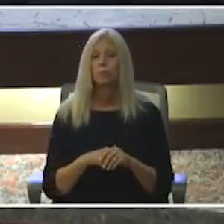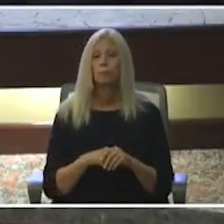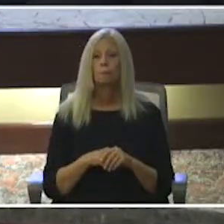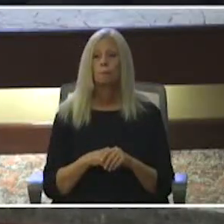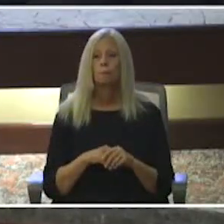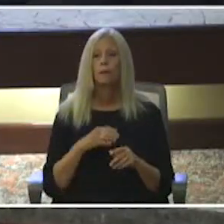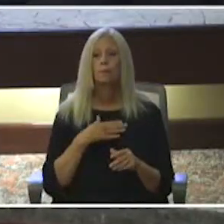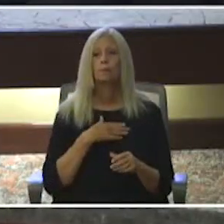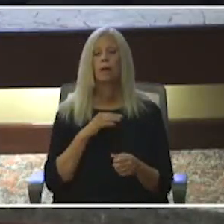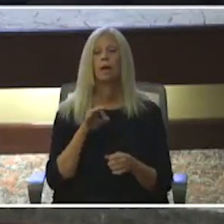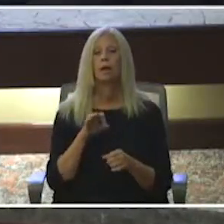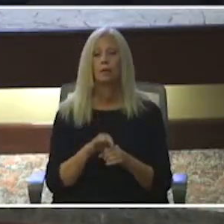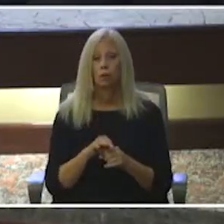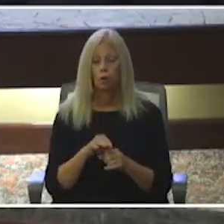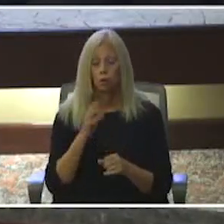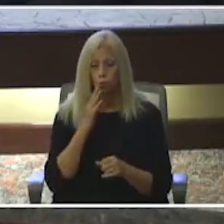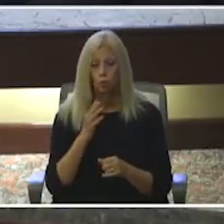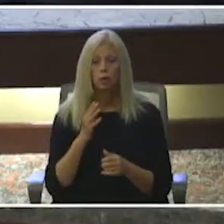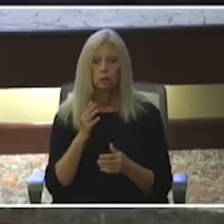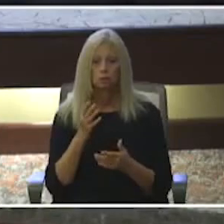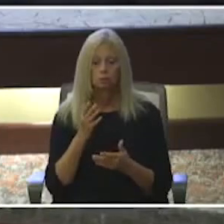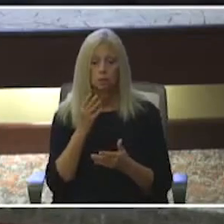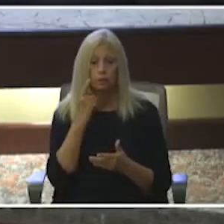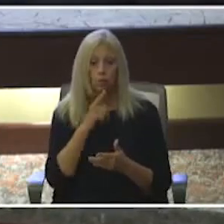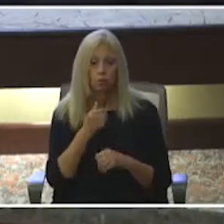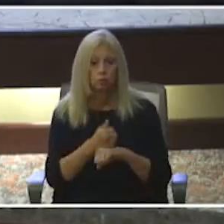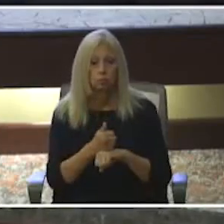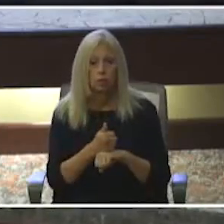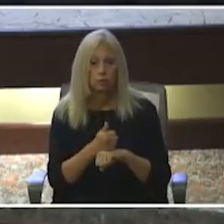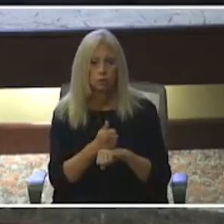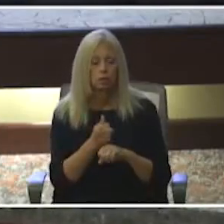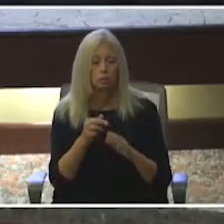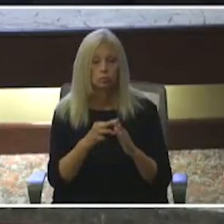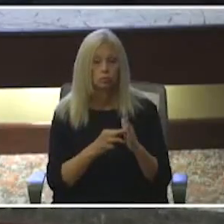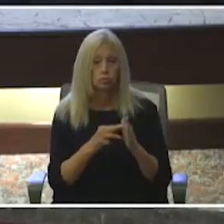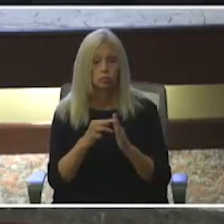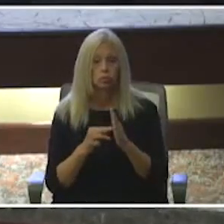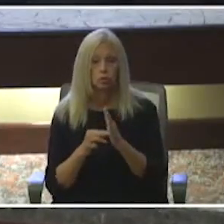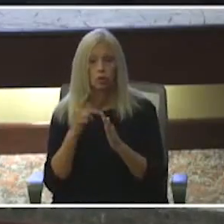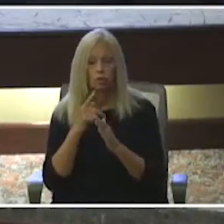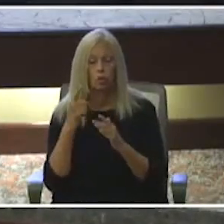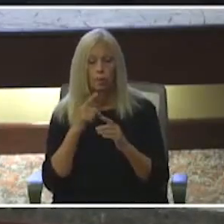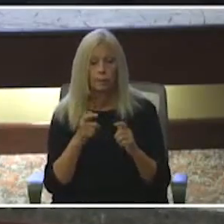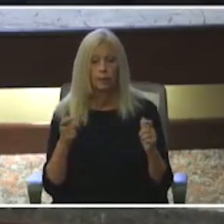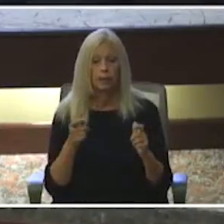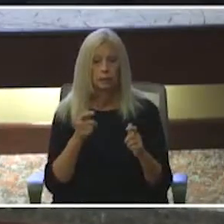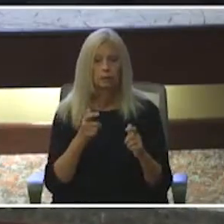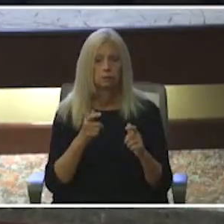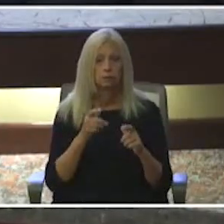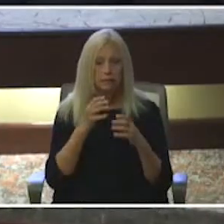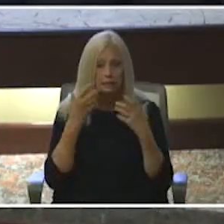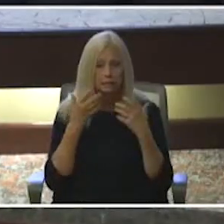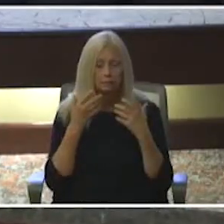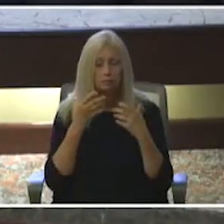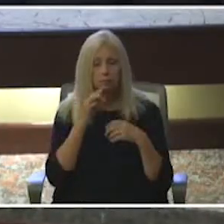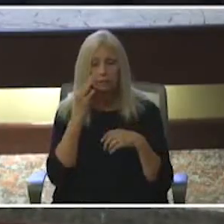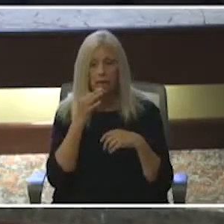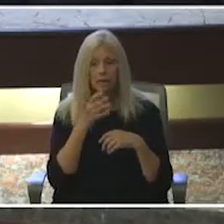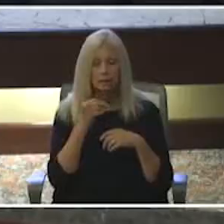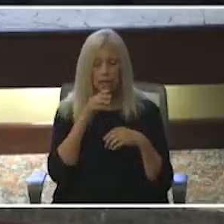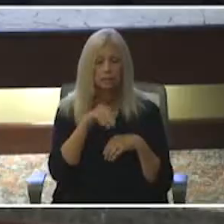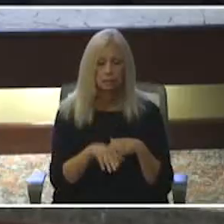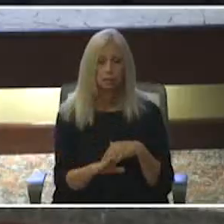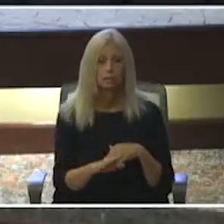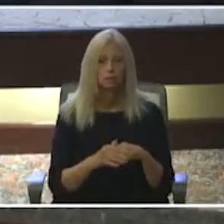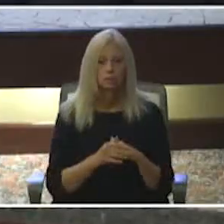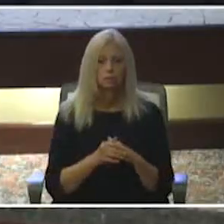my vote would be for that kind of standards of care for the big cats and the elephants as well. So I appreciate all y'all have done on this.